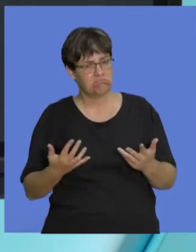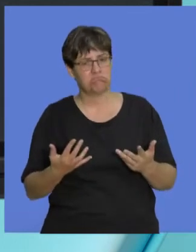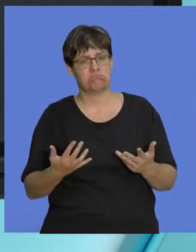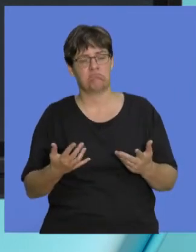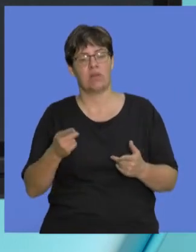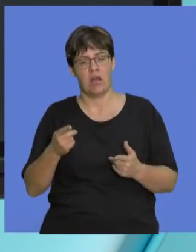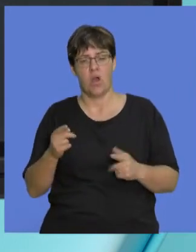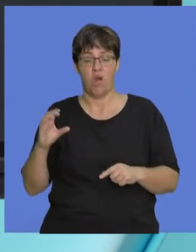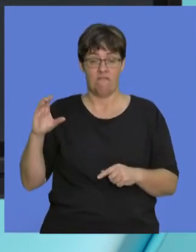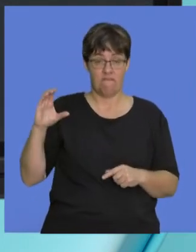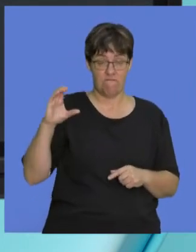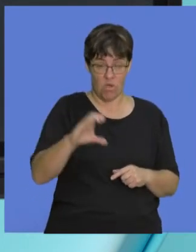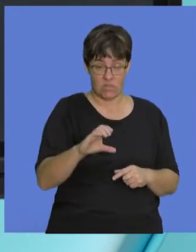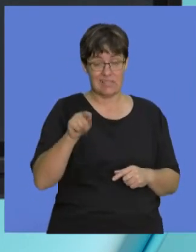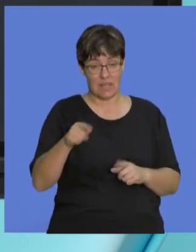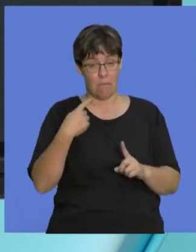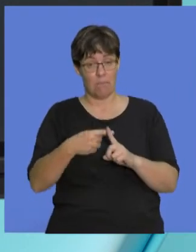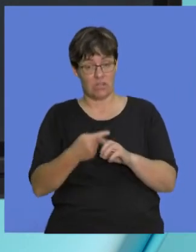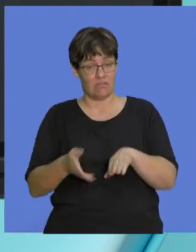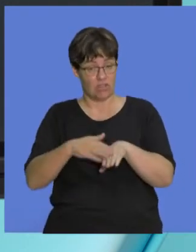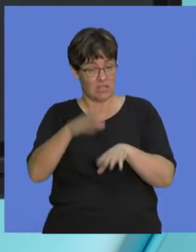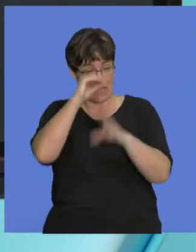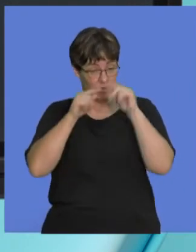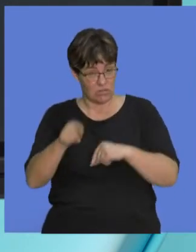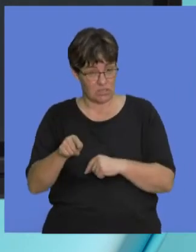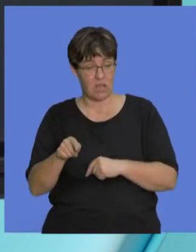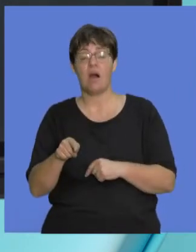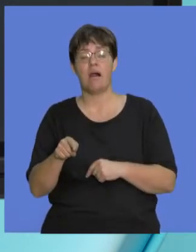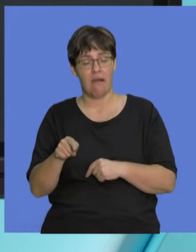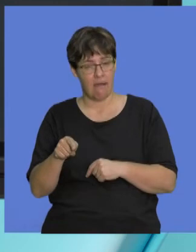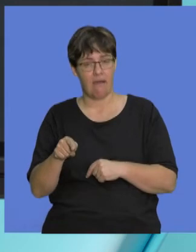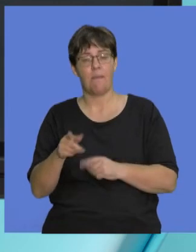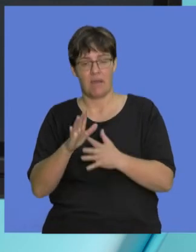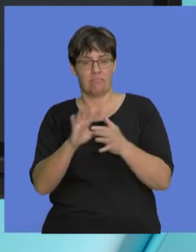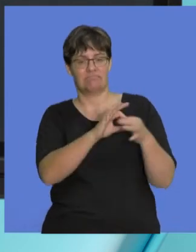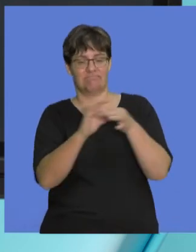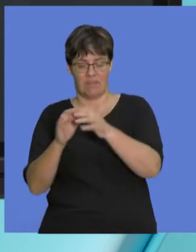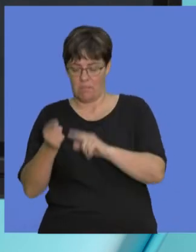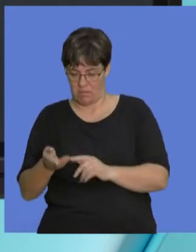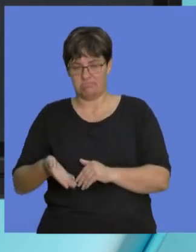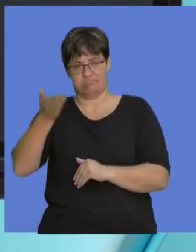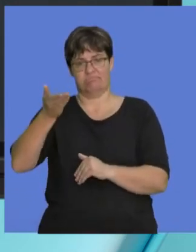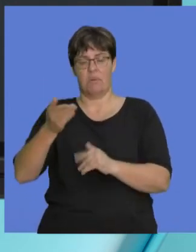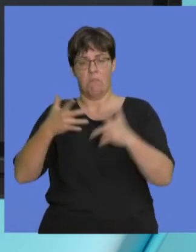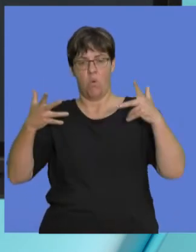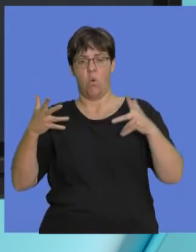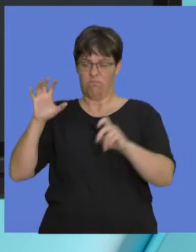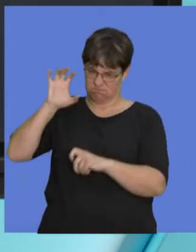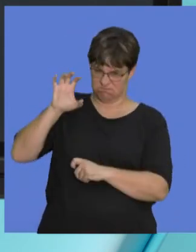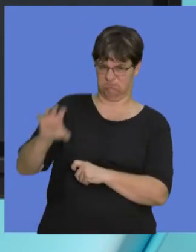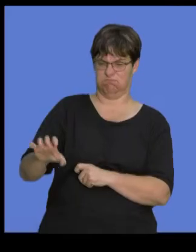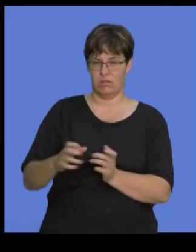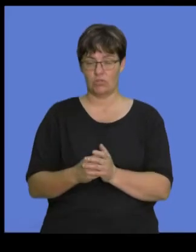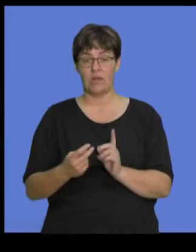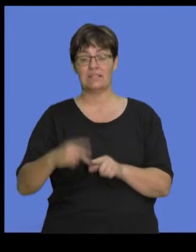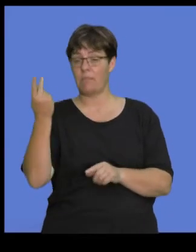case whereby the force that a unit positive charge experiences becoming, correspondingly greater, right? So